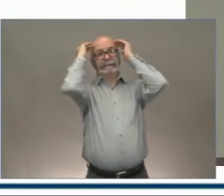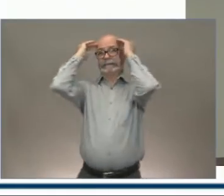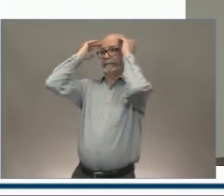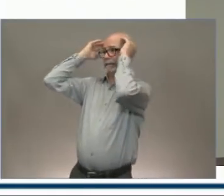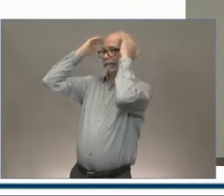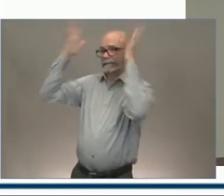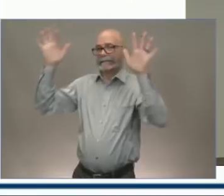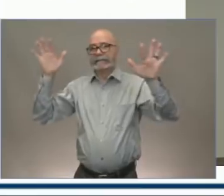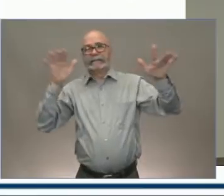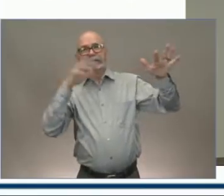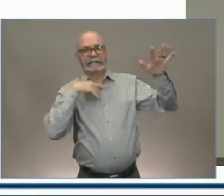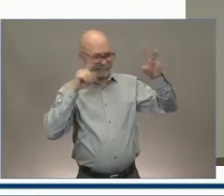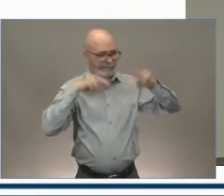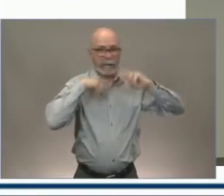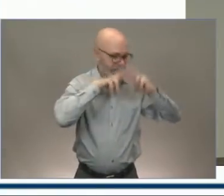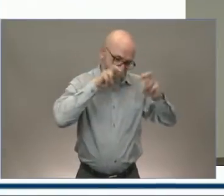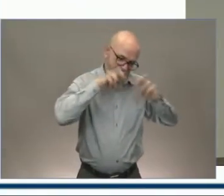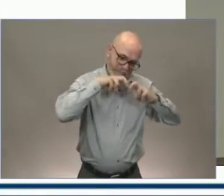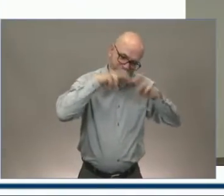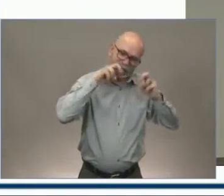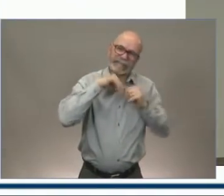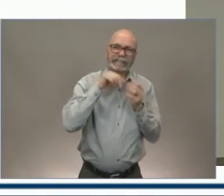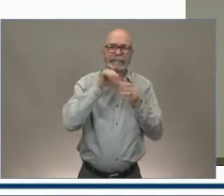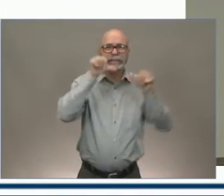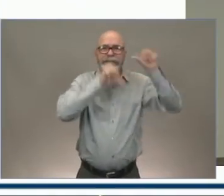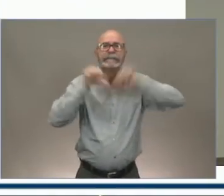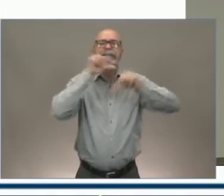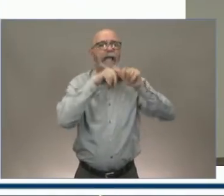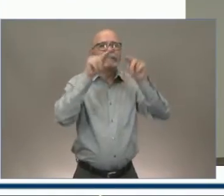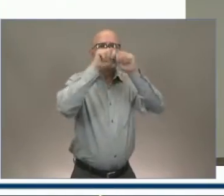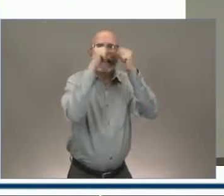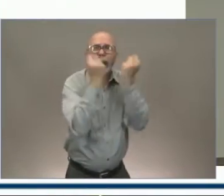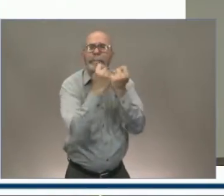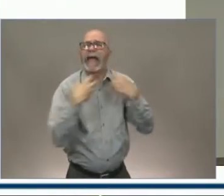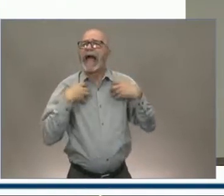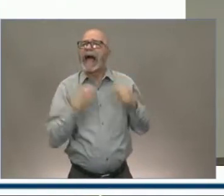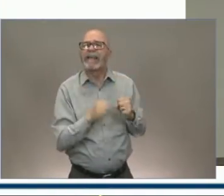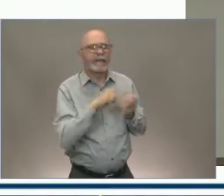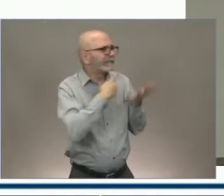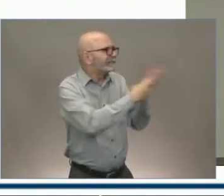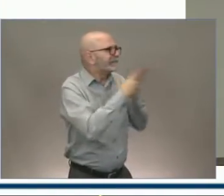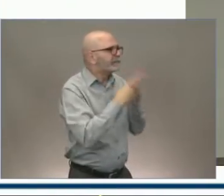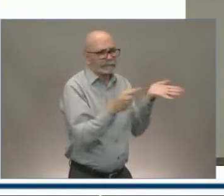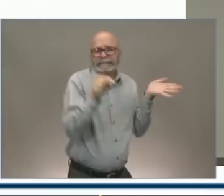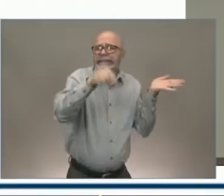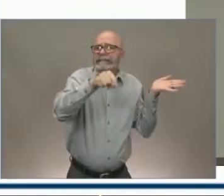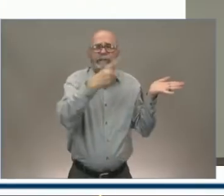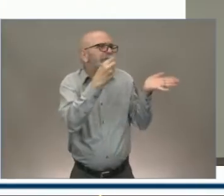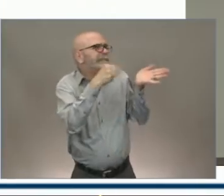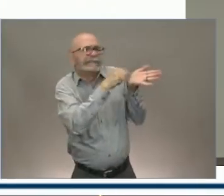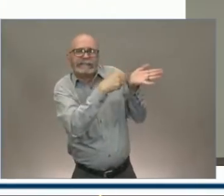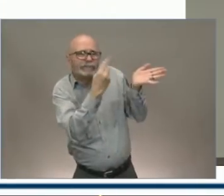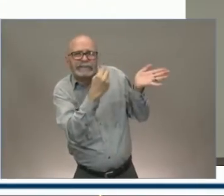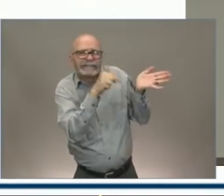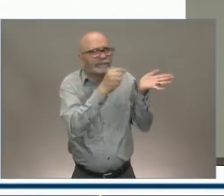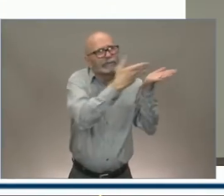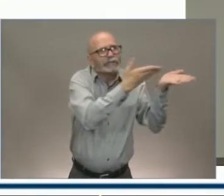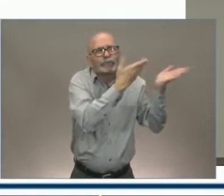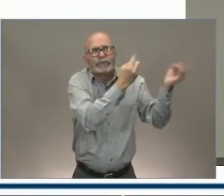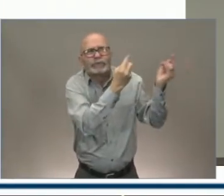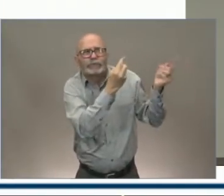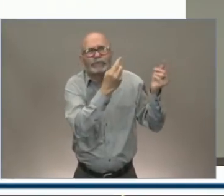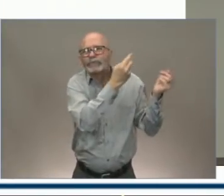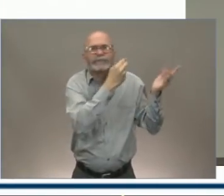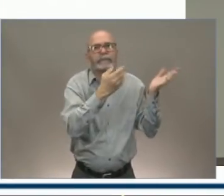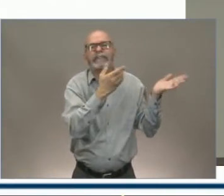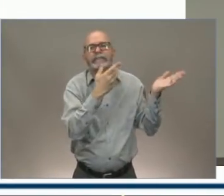the science, and the opinions of my very qualified public health colleagues. I made a clear recommendation to the Premier, and as much as some people